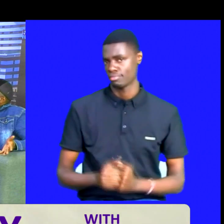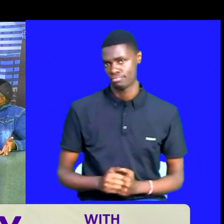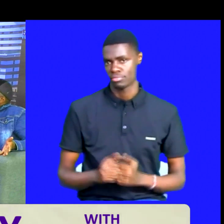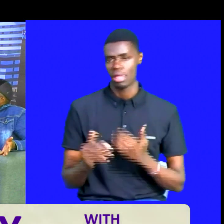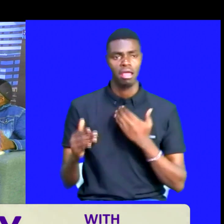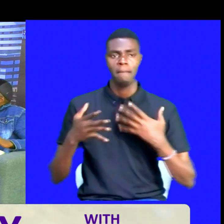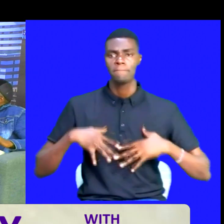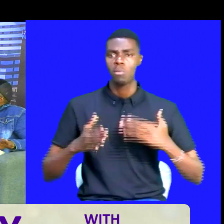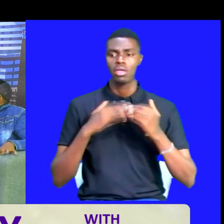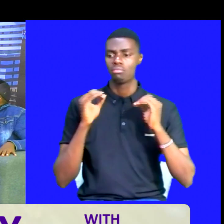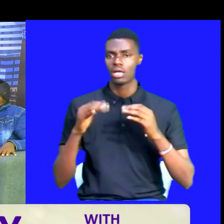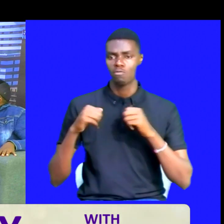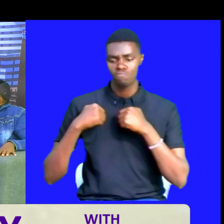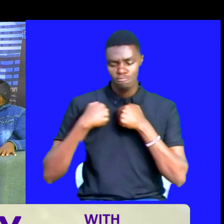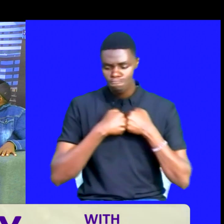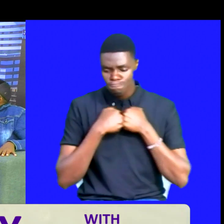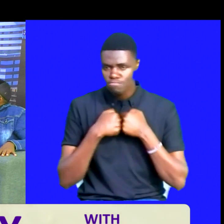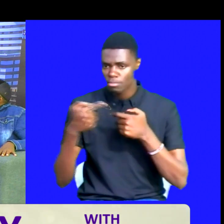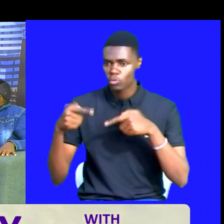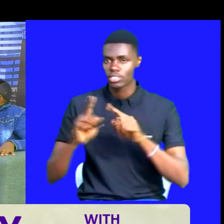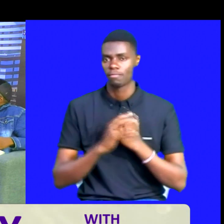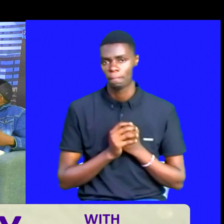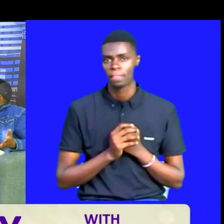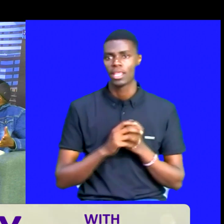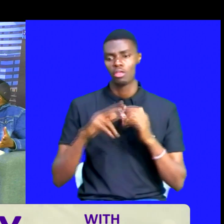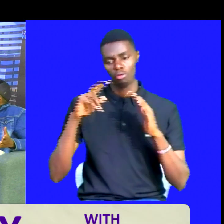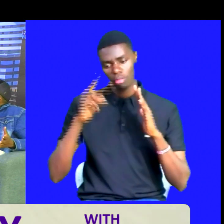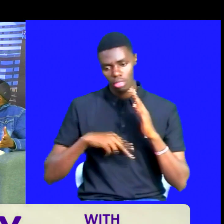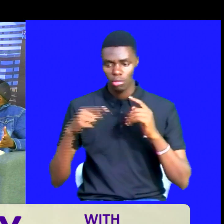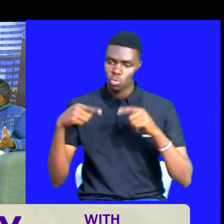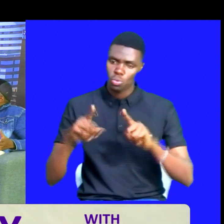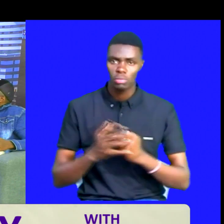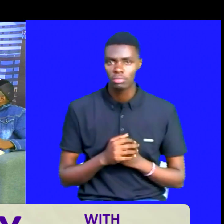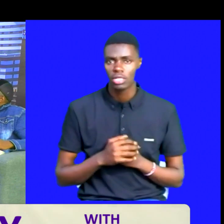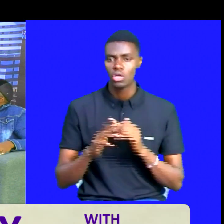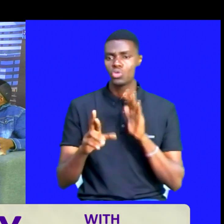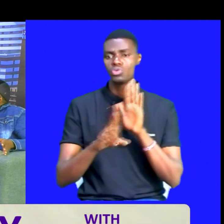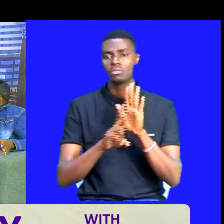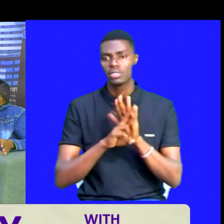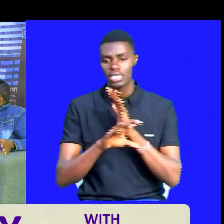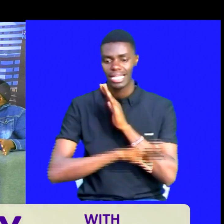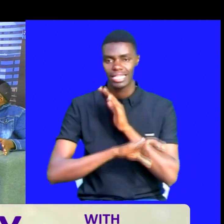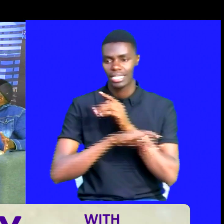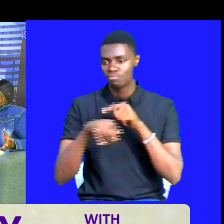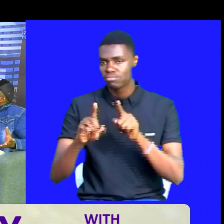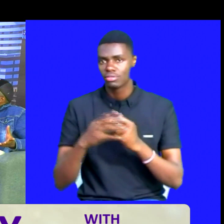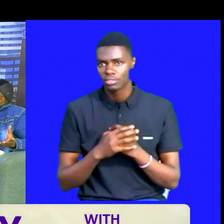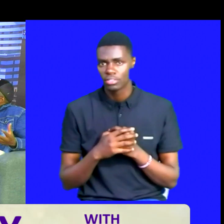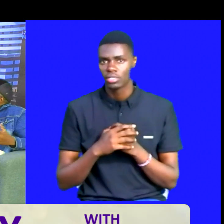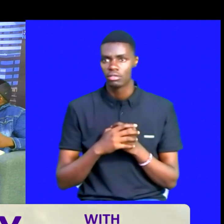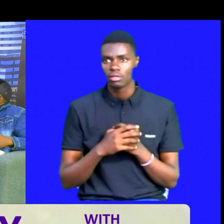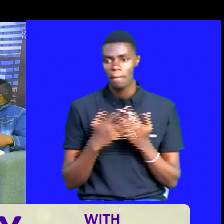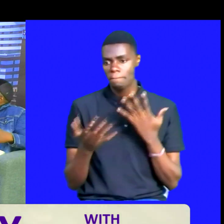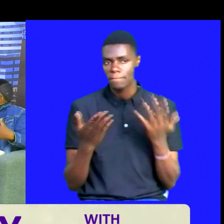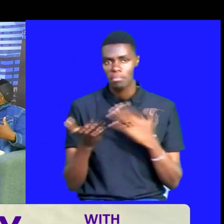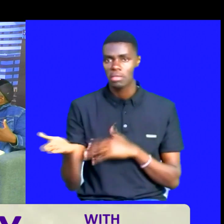Nobody cares. You struggle by yourself, you do it by yourself, you represent the country by yourself, you even maybe come